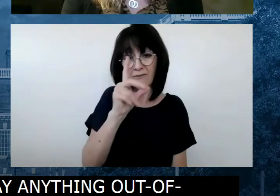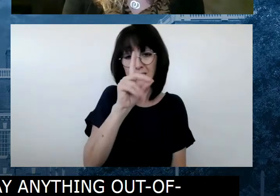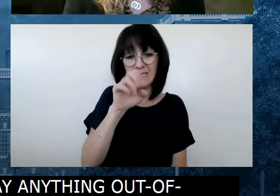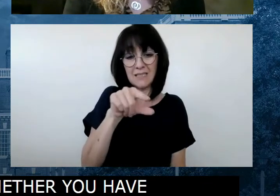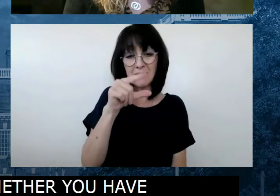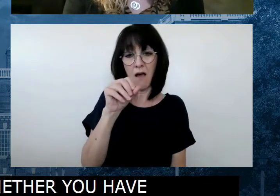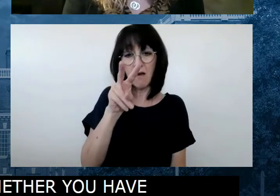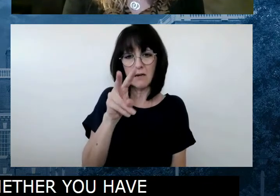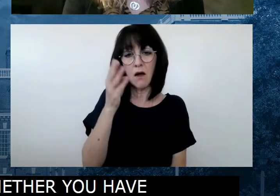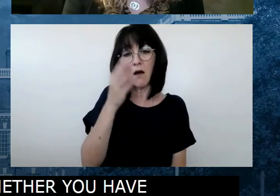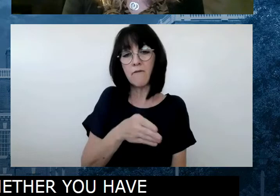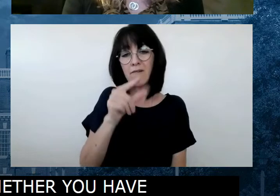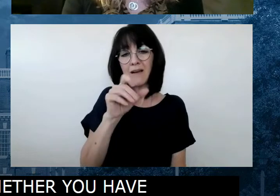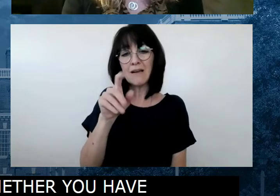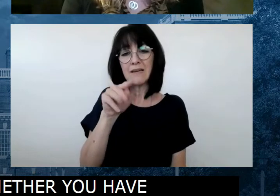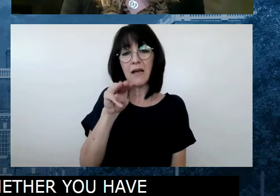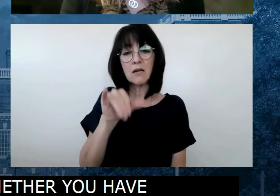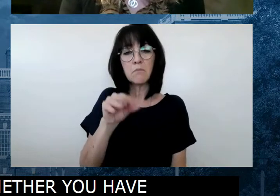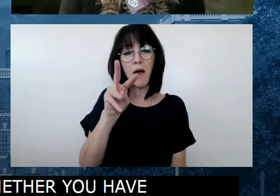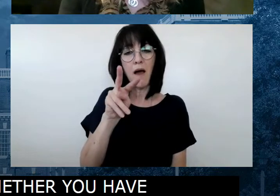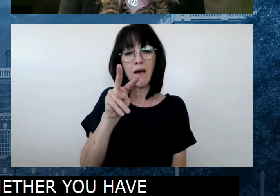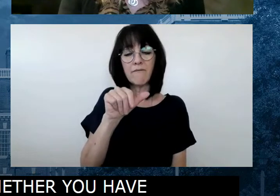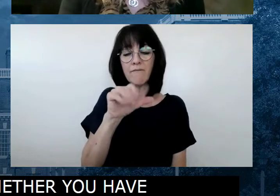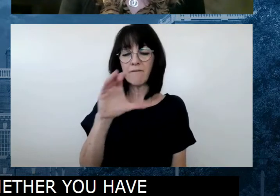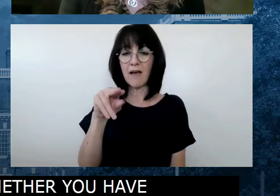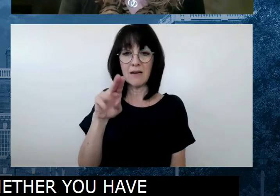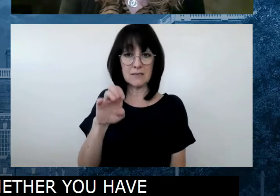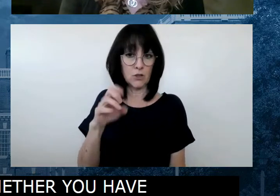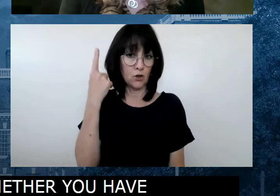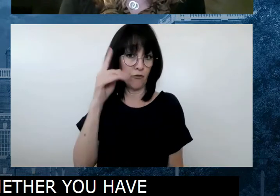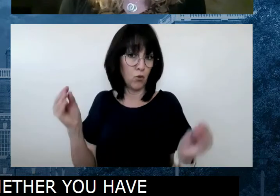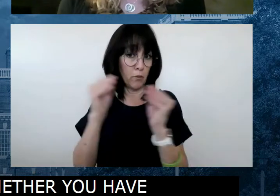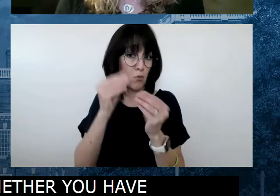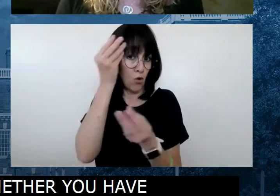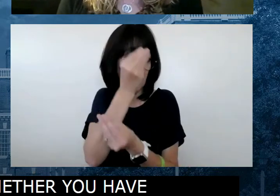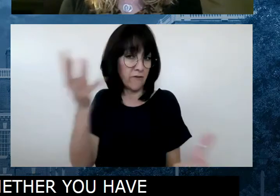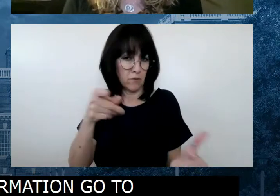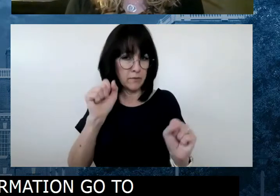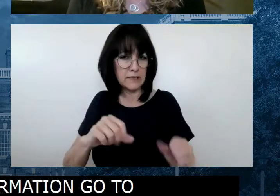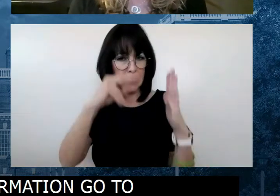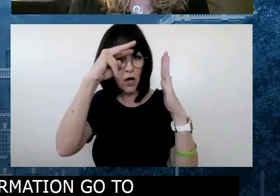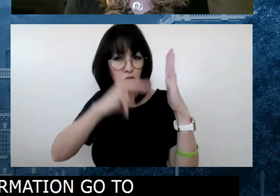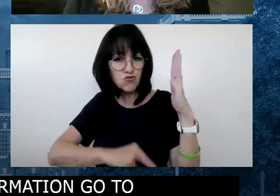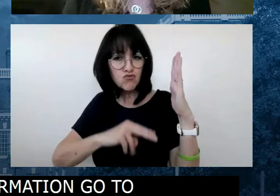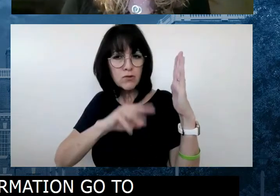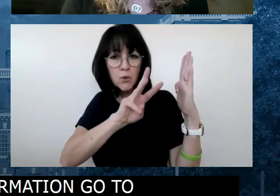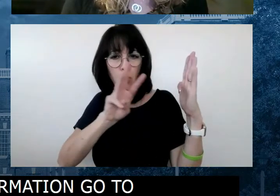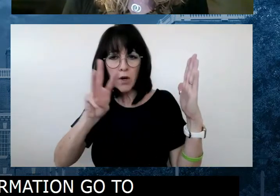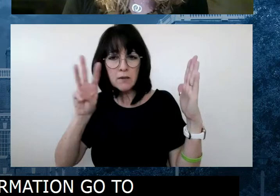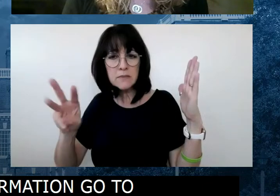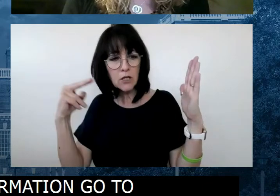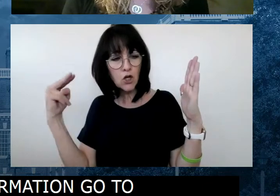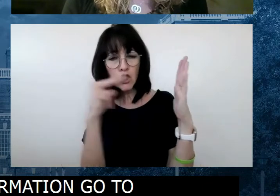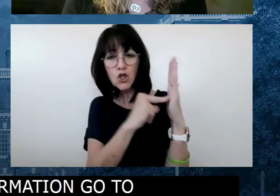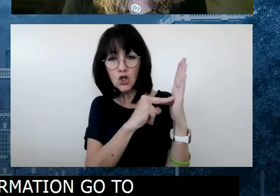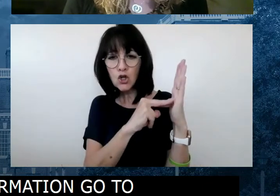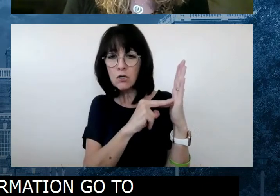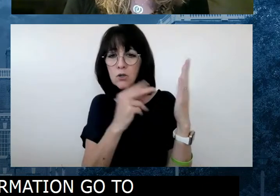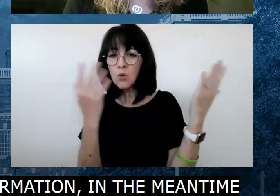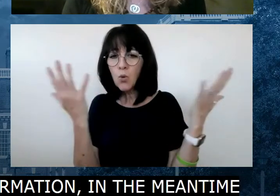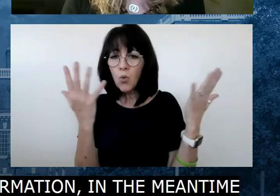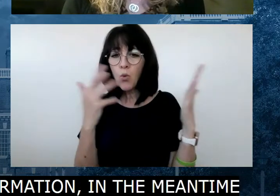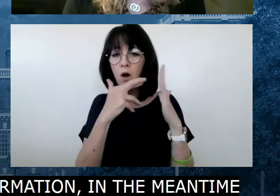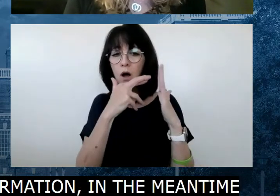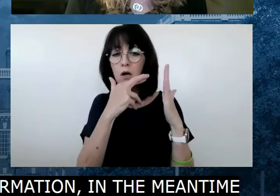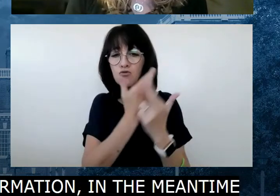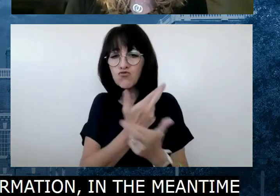de.gov/getmyvaccine for more information. In the meantime, and as the state of emergency soon gets lifted,